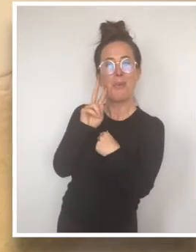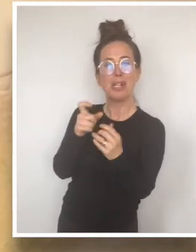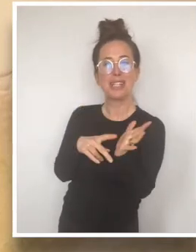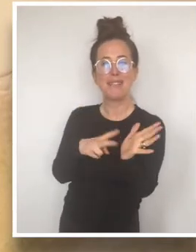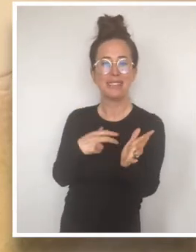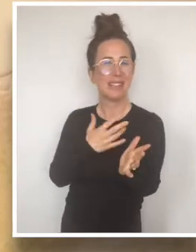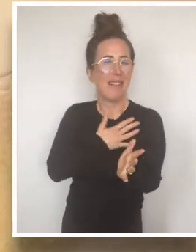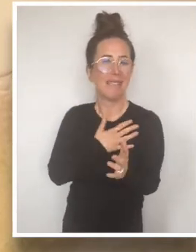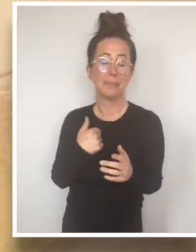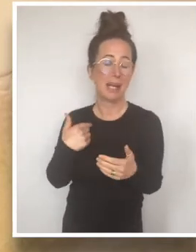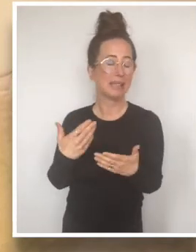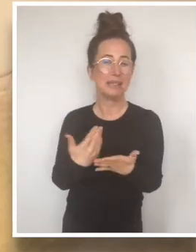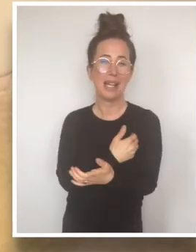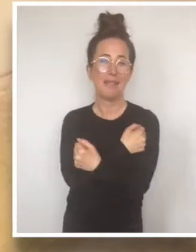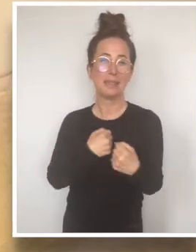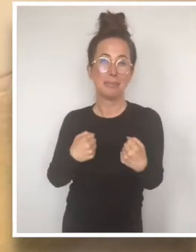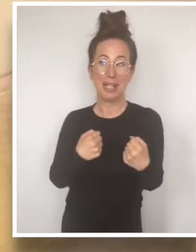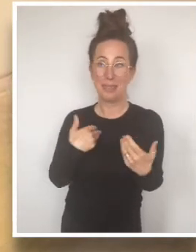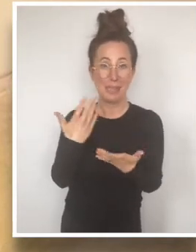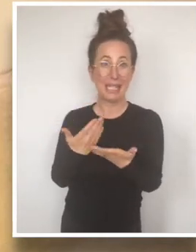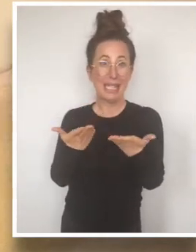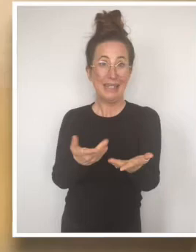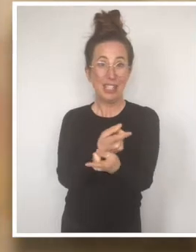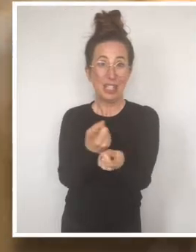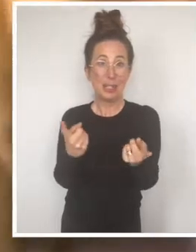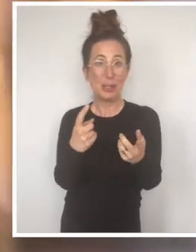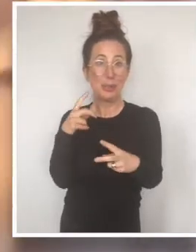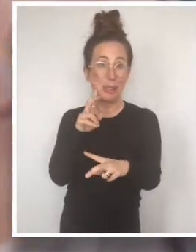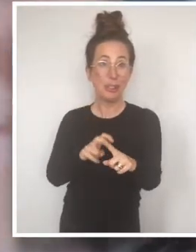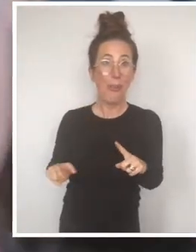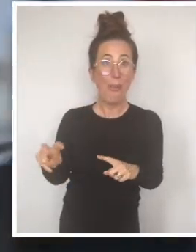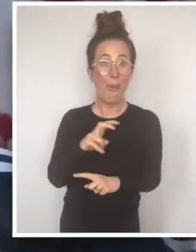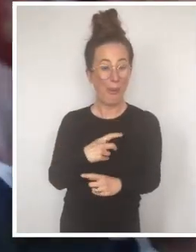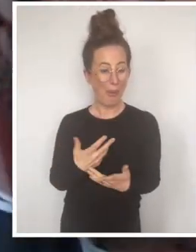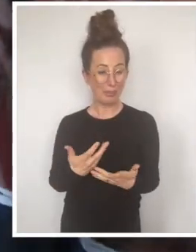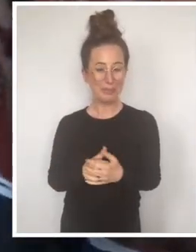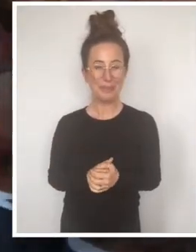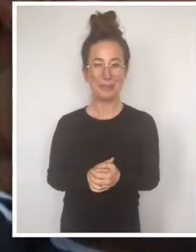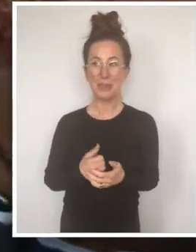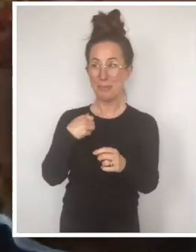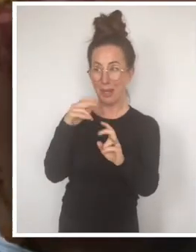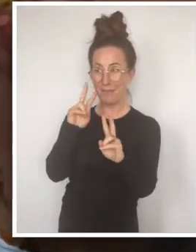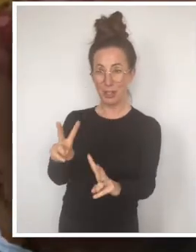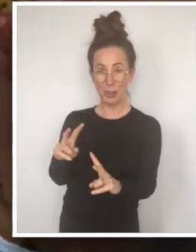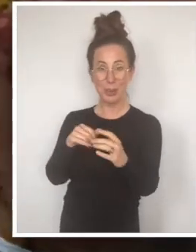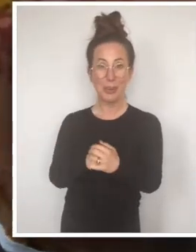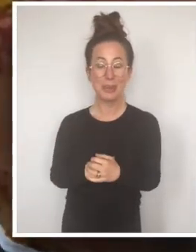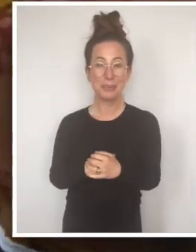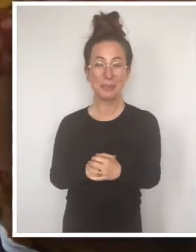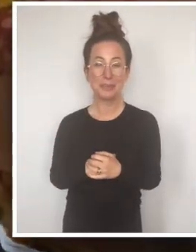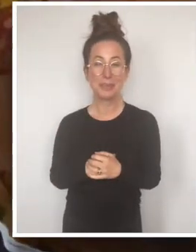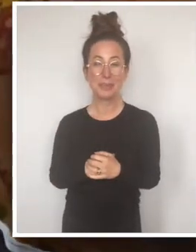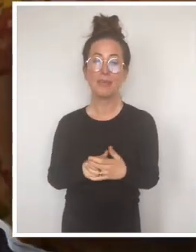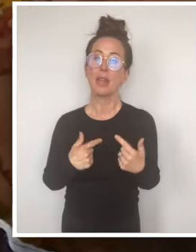is my safe space, and I'm giving you a quick tour really. I'll have a little look around. So this is the view,